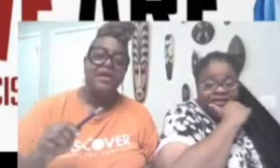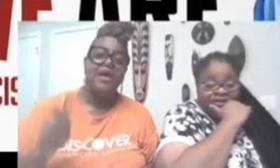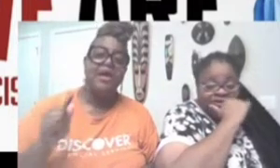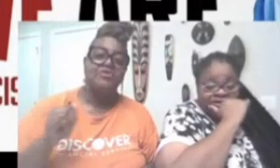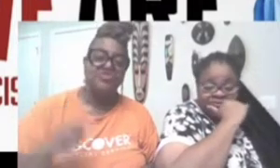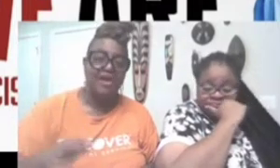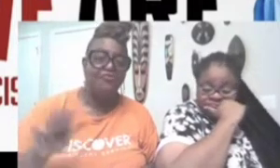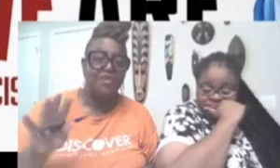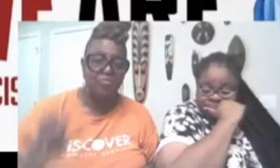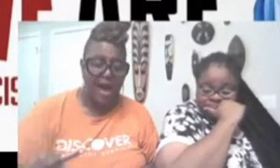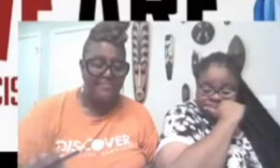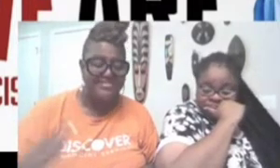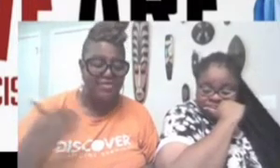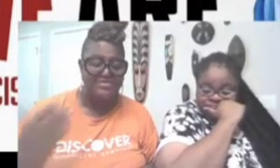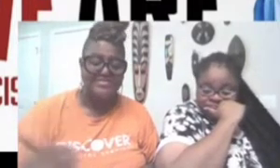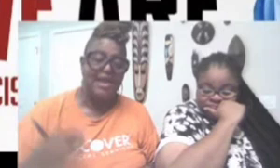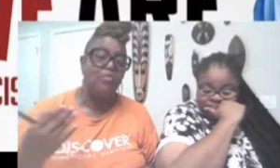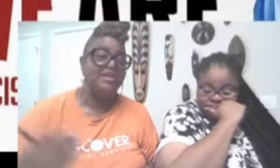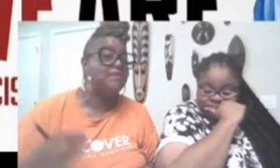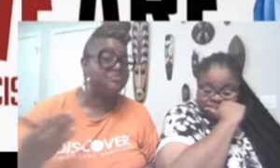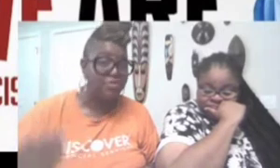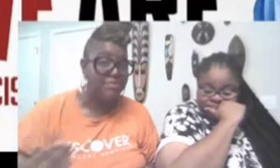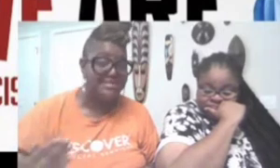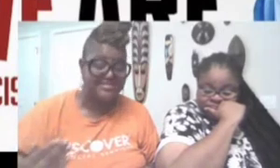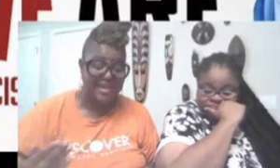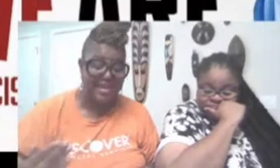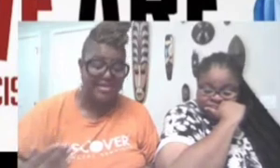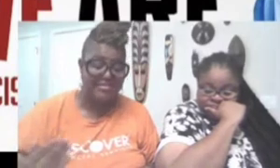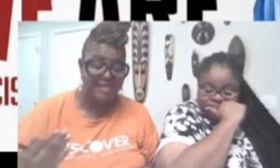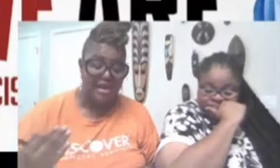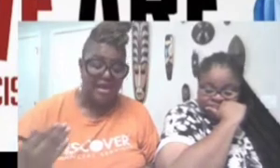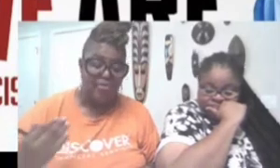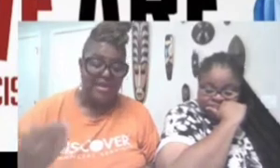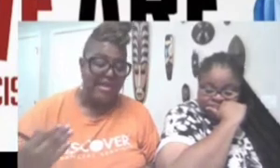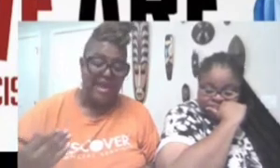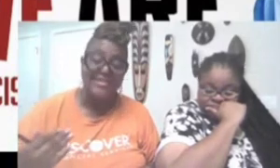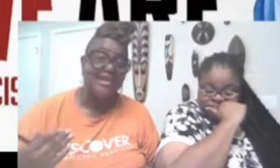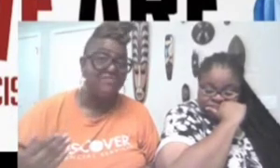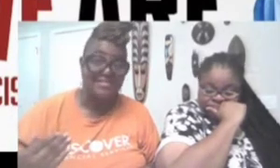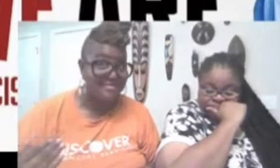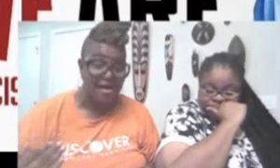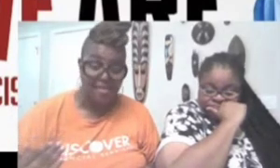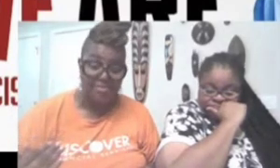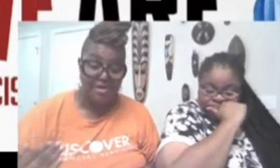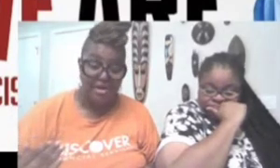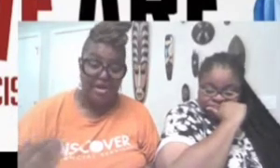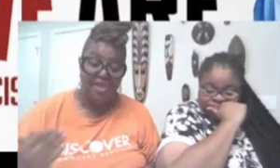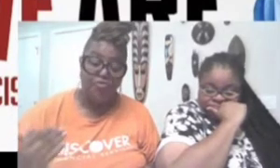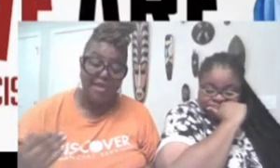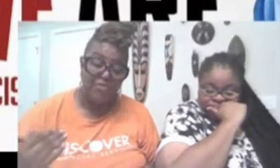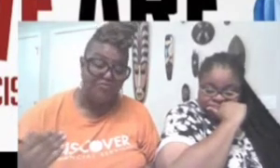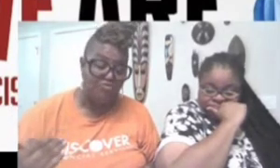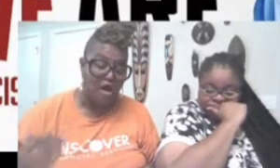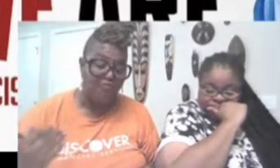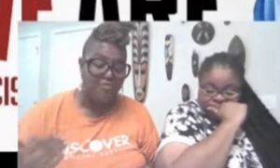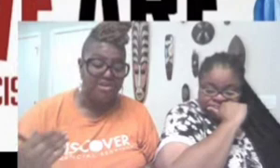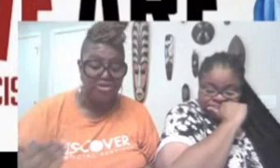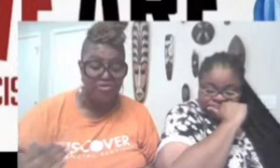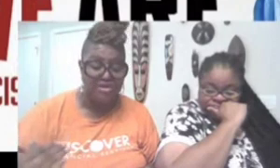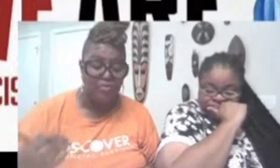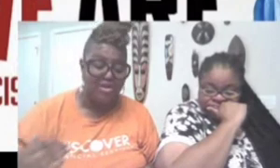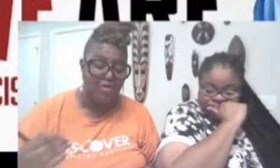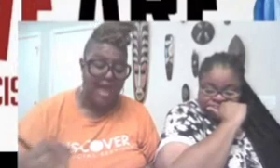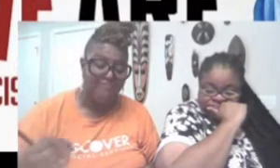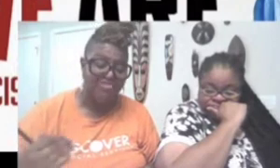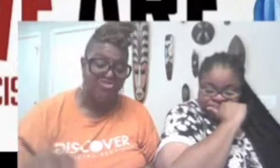Robinson was saying what he was pretty much saying is we can't give this up. If we withdraw from the